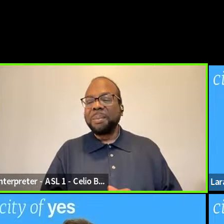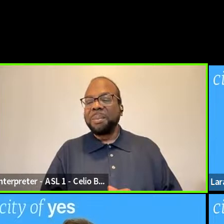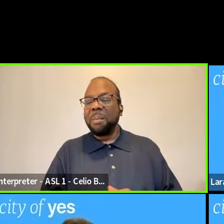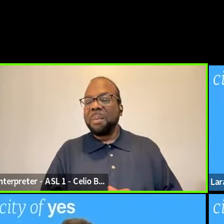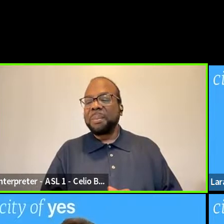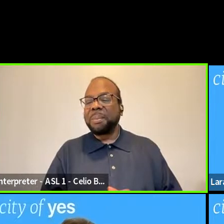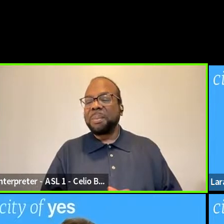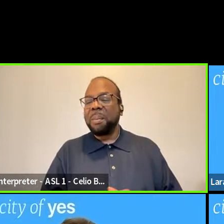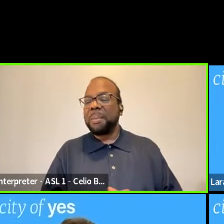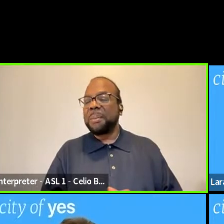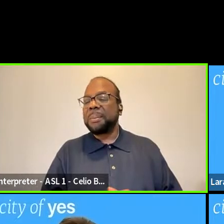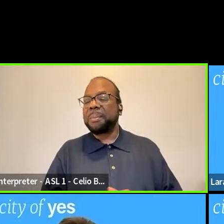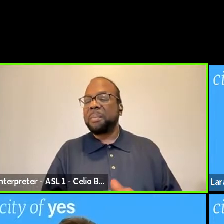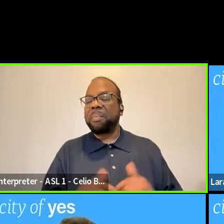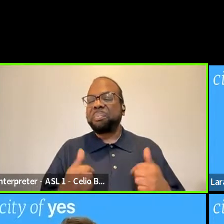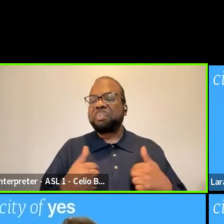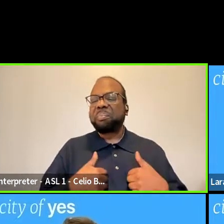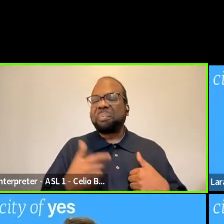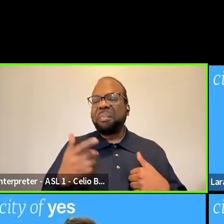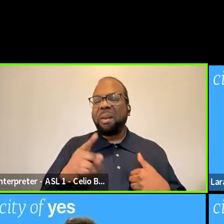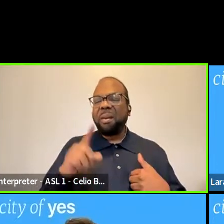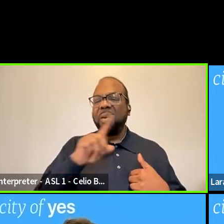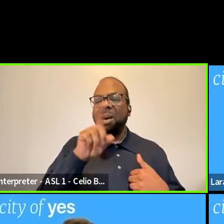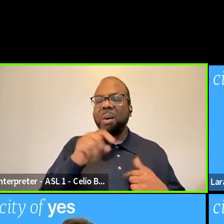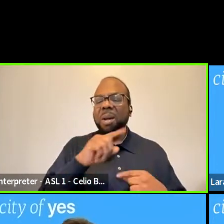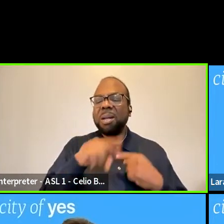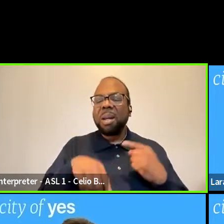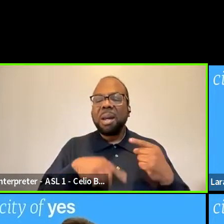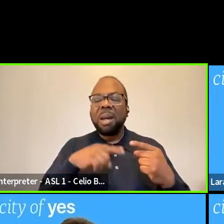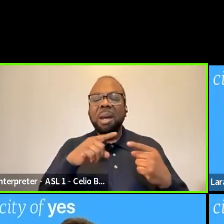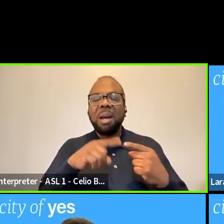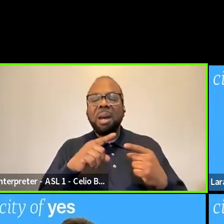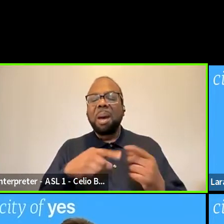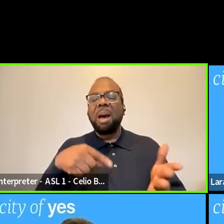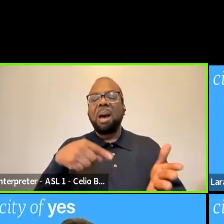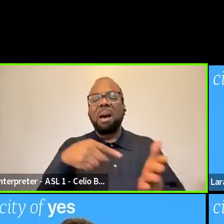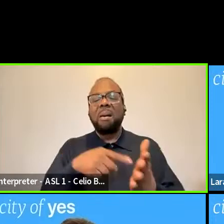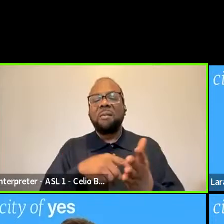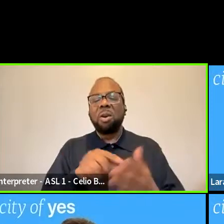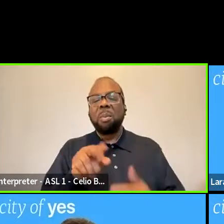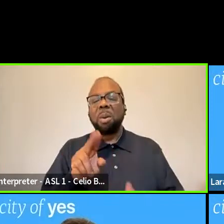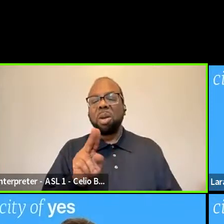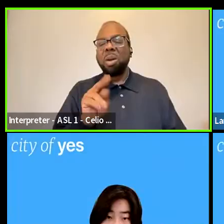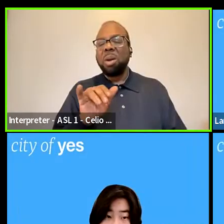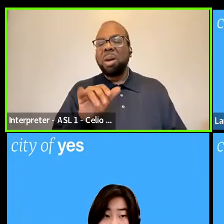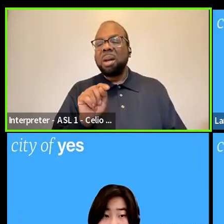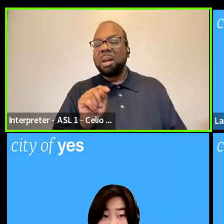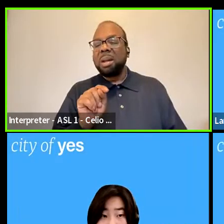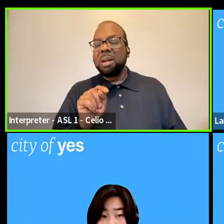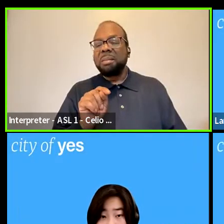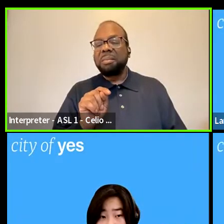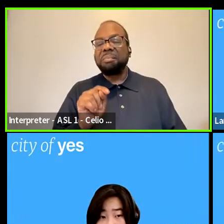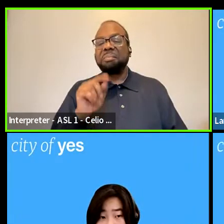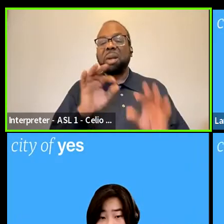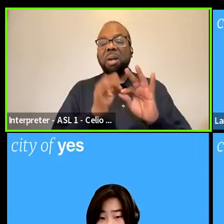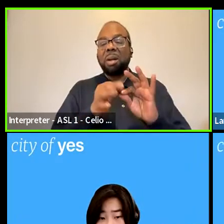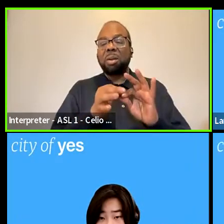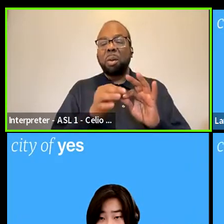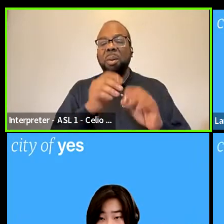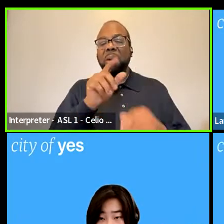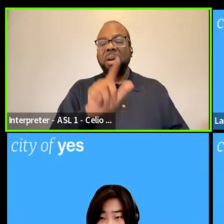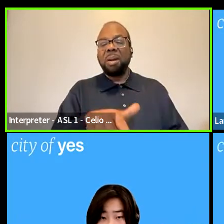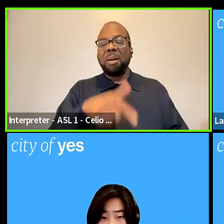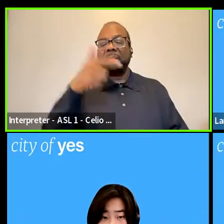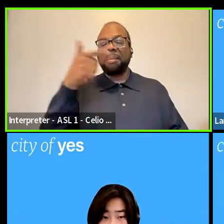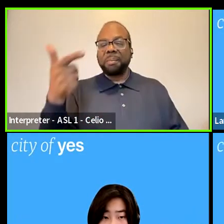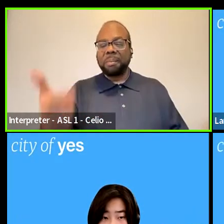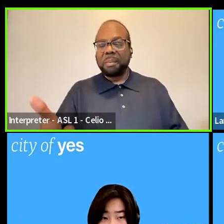Hi. I just had a couple of questions about those affordable units. my first question was if you have